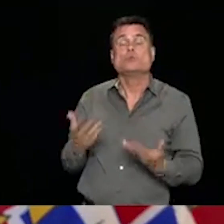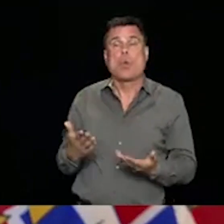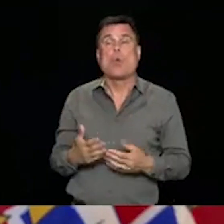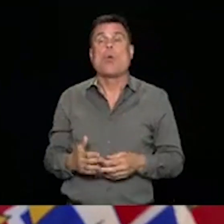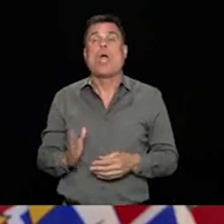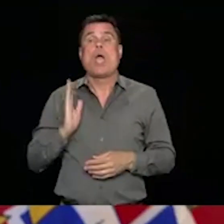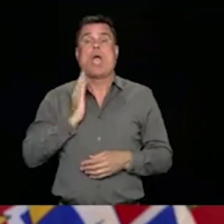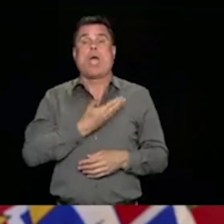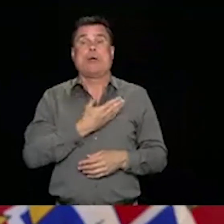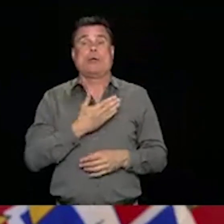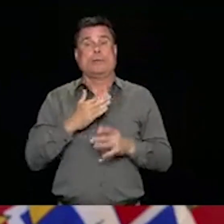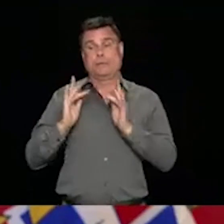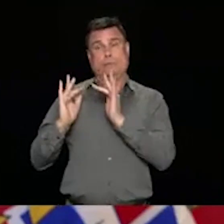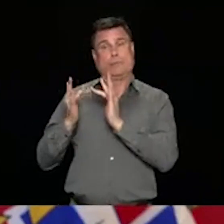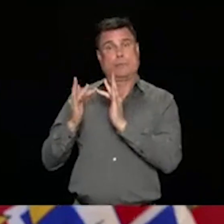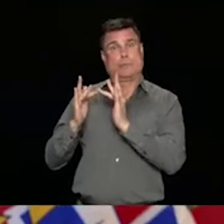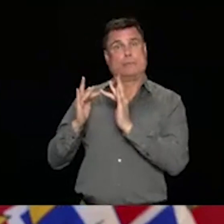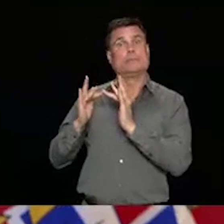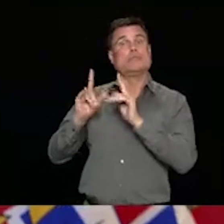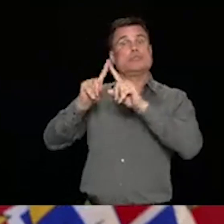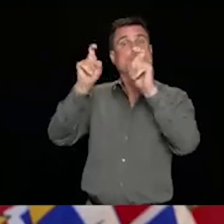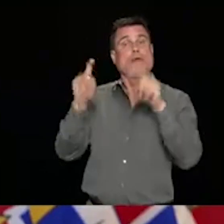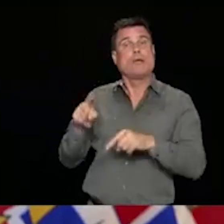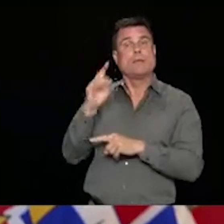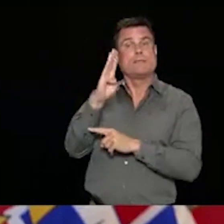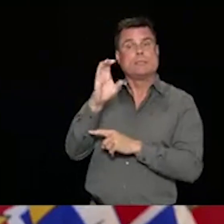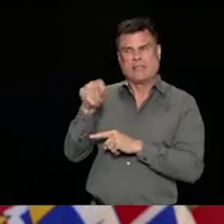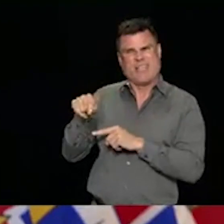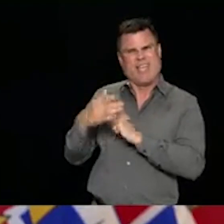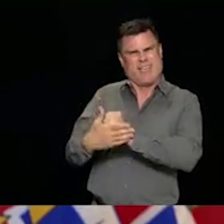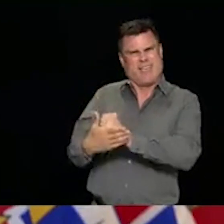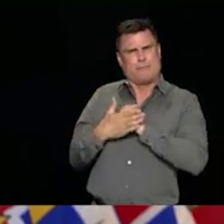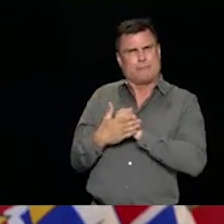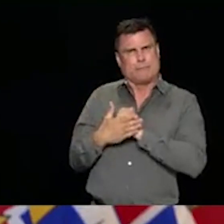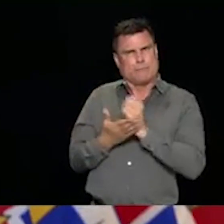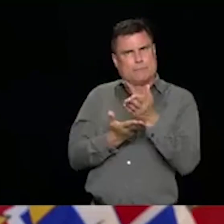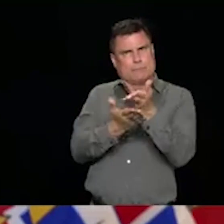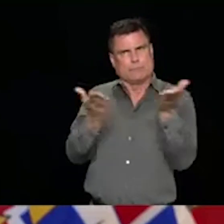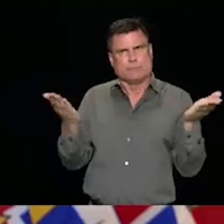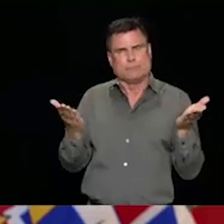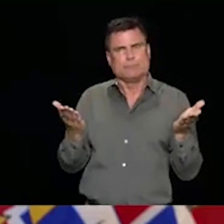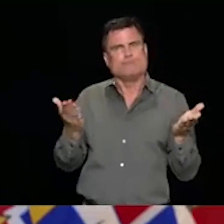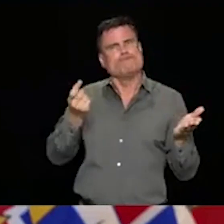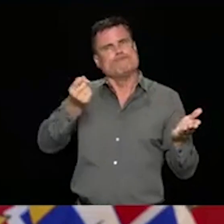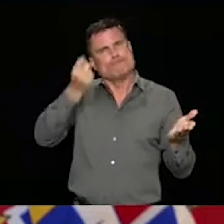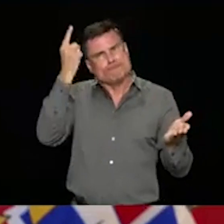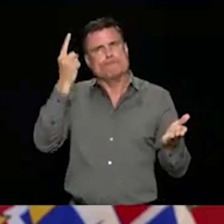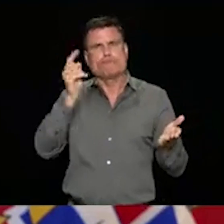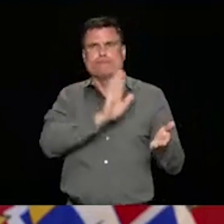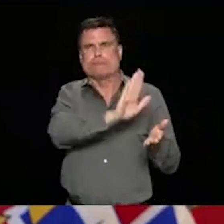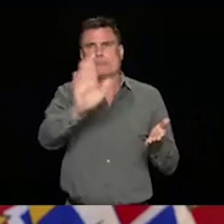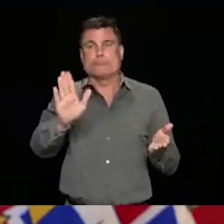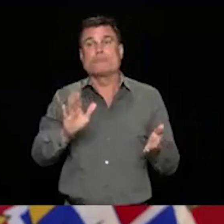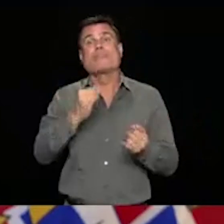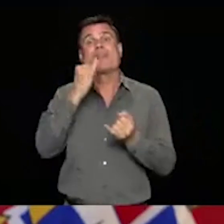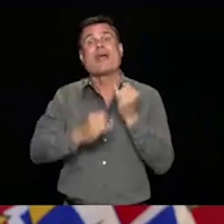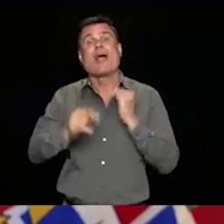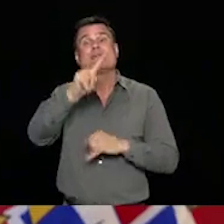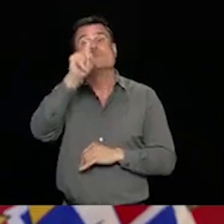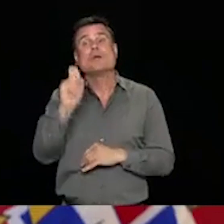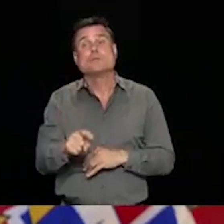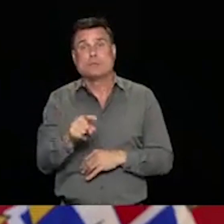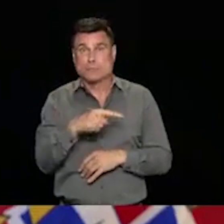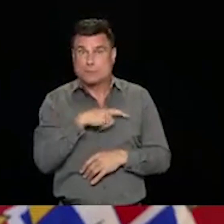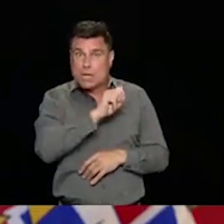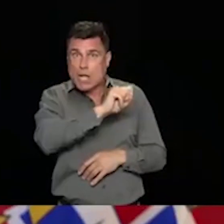know at least 200,000 of the 300,000 people who've taken the survey so far have ticked that box. So we will have